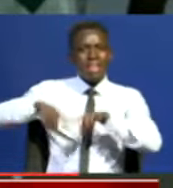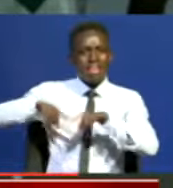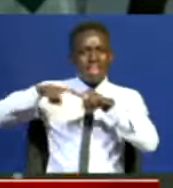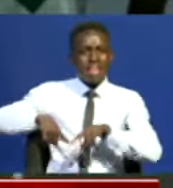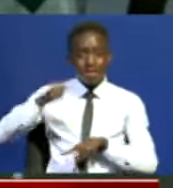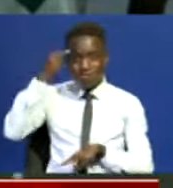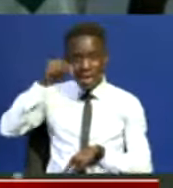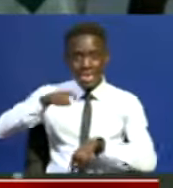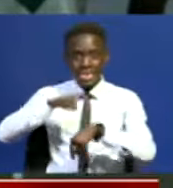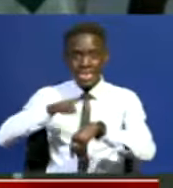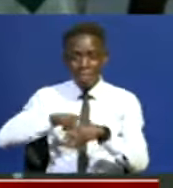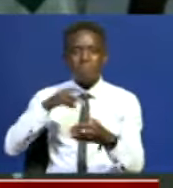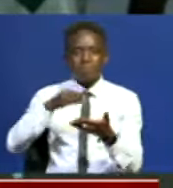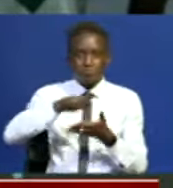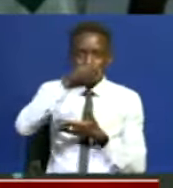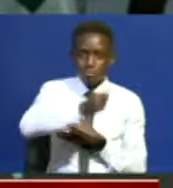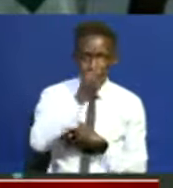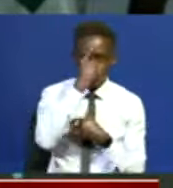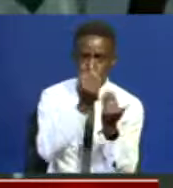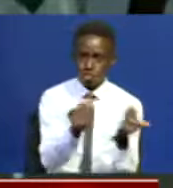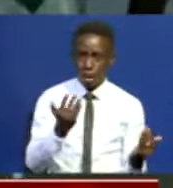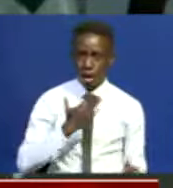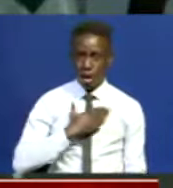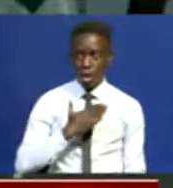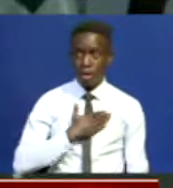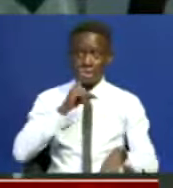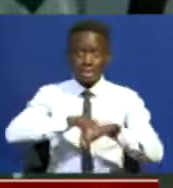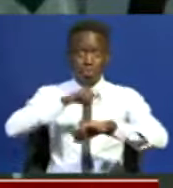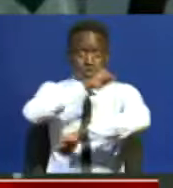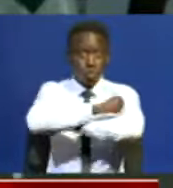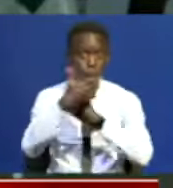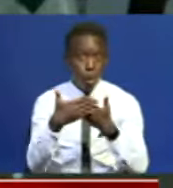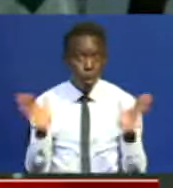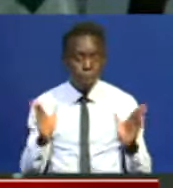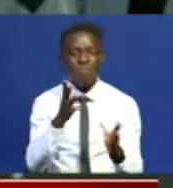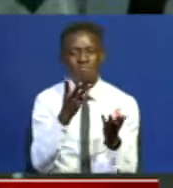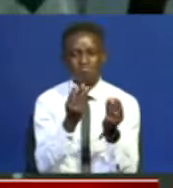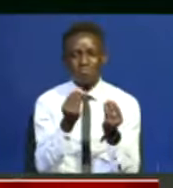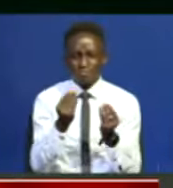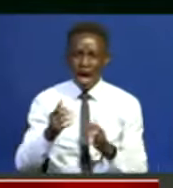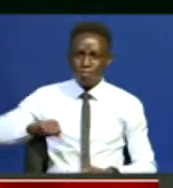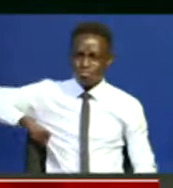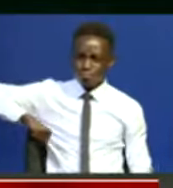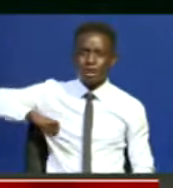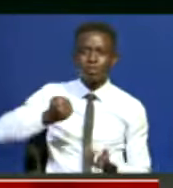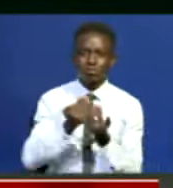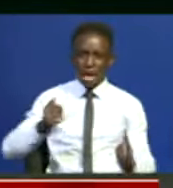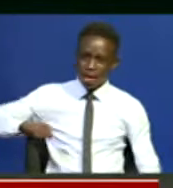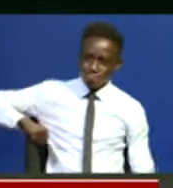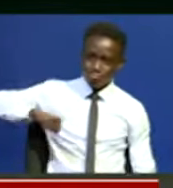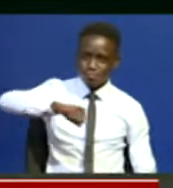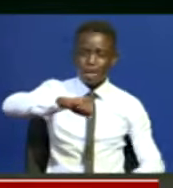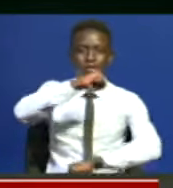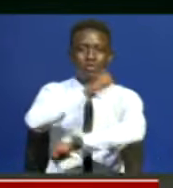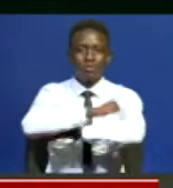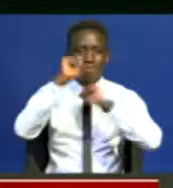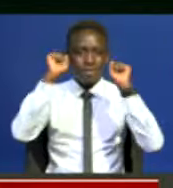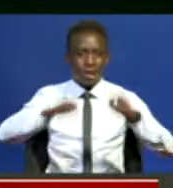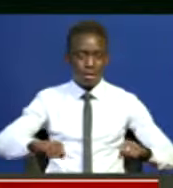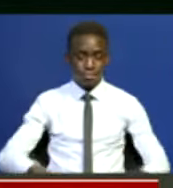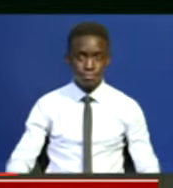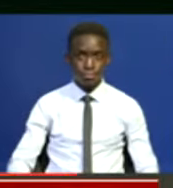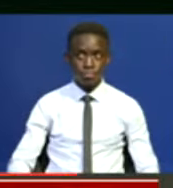wetu. Hata itasaweka kidogo mbaka wakati shule nafunguliwa, unapeleka mtoto shule. We also promote culture